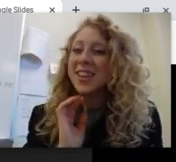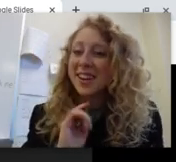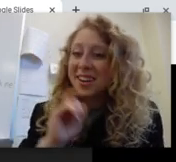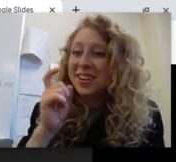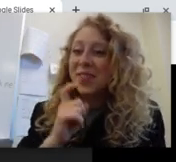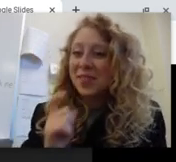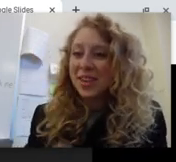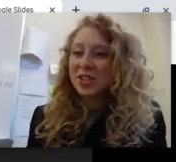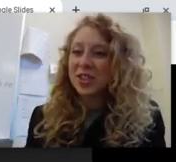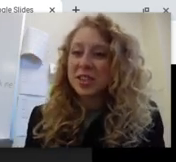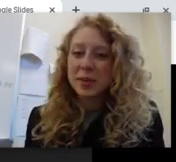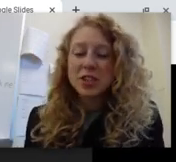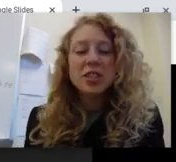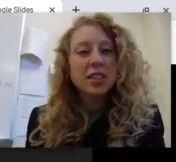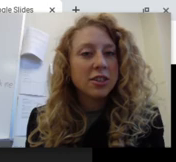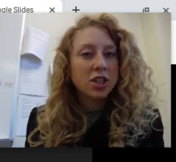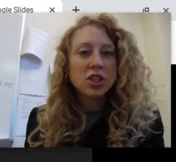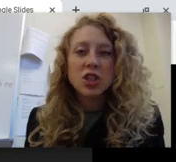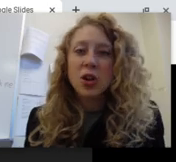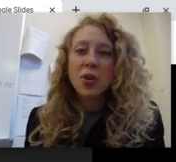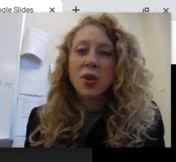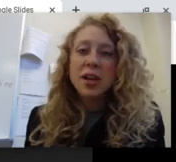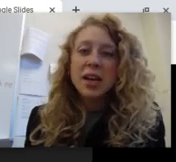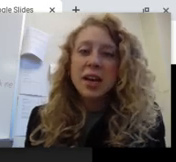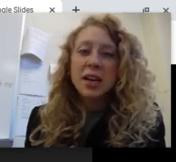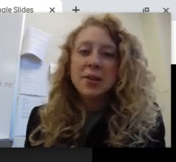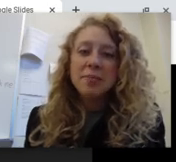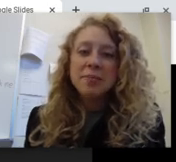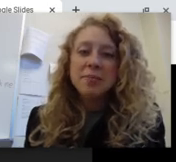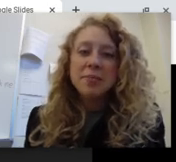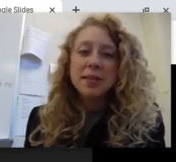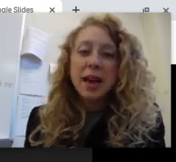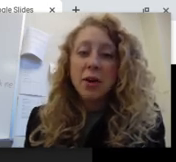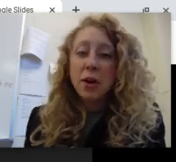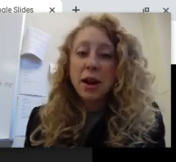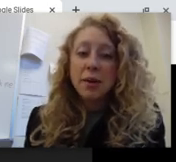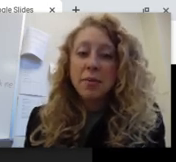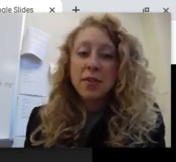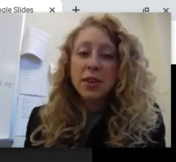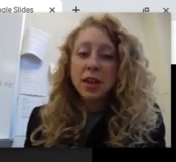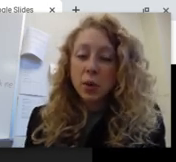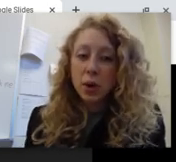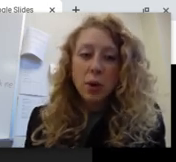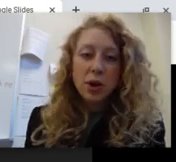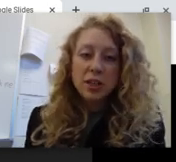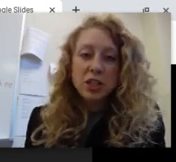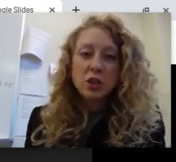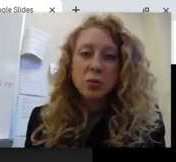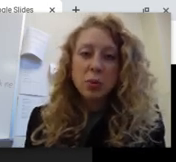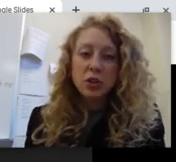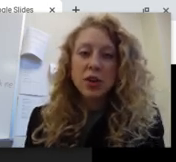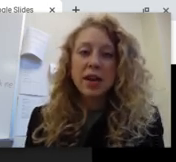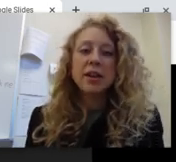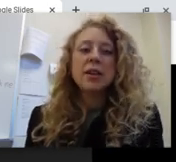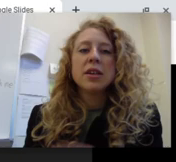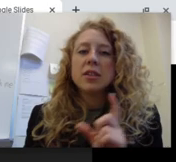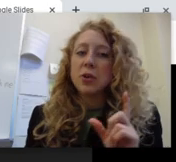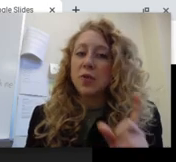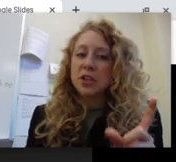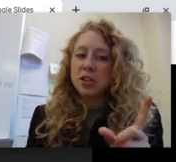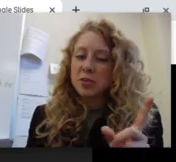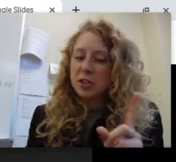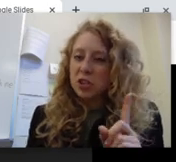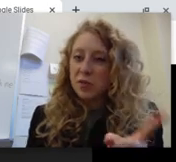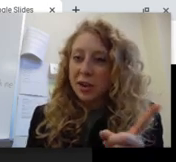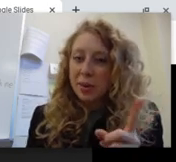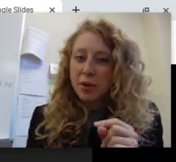So there in my facial expressions, I just show how I'm feeling and what I want to portray. So